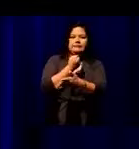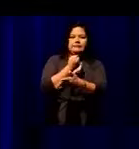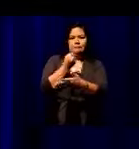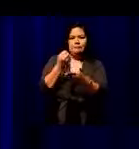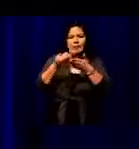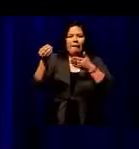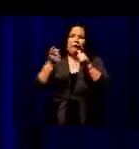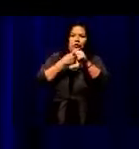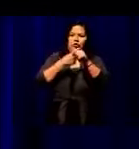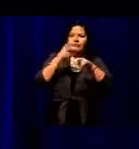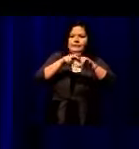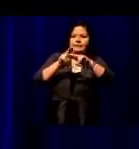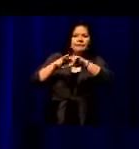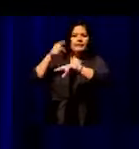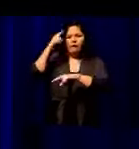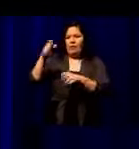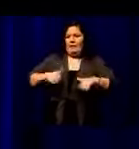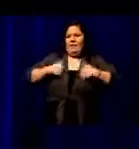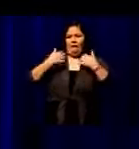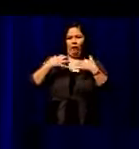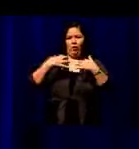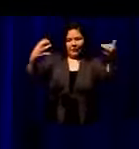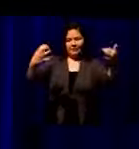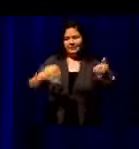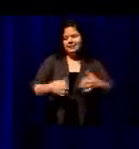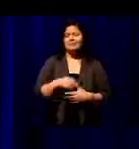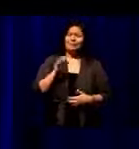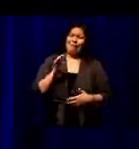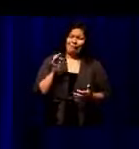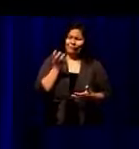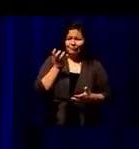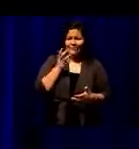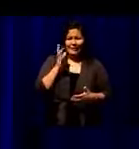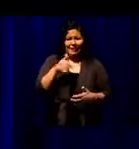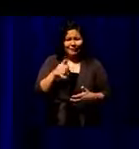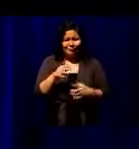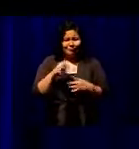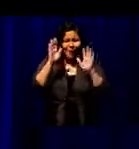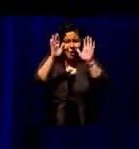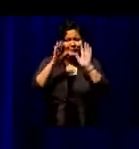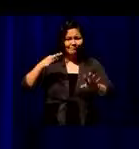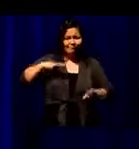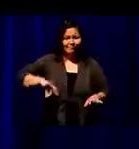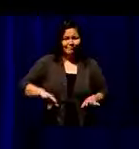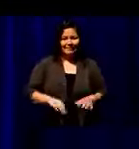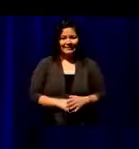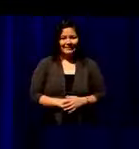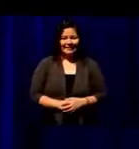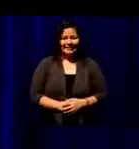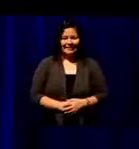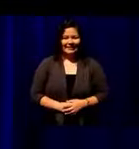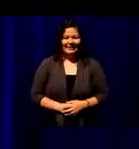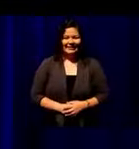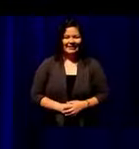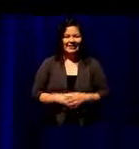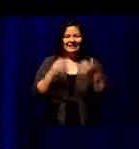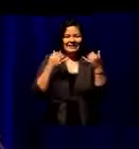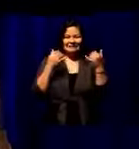have a live audience for. So that is a great bonus. All